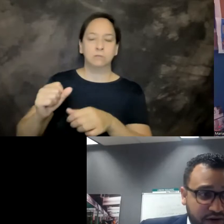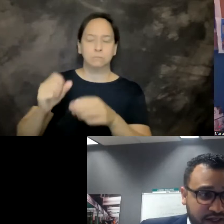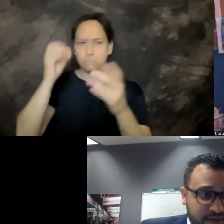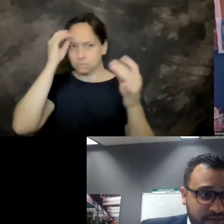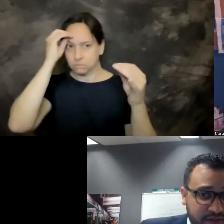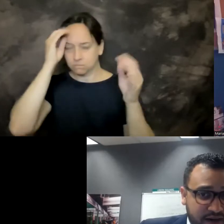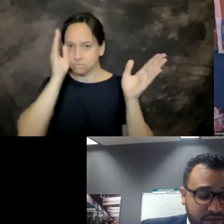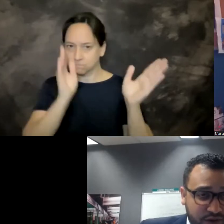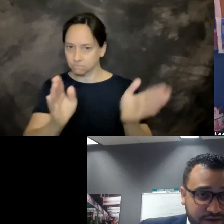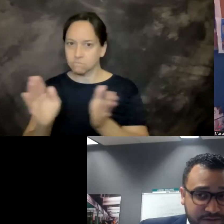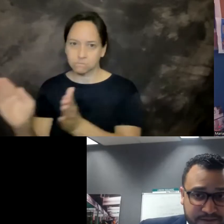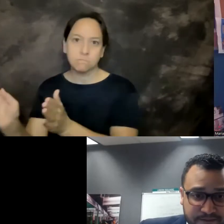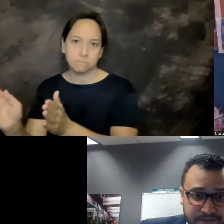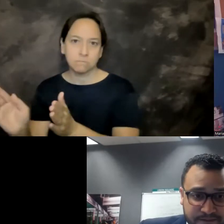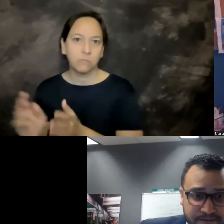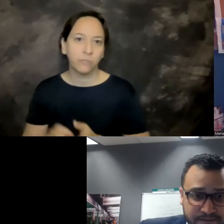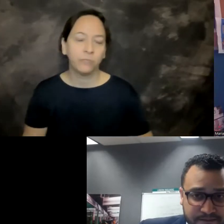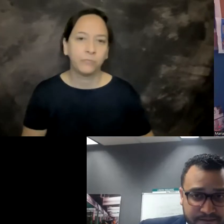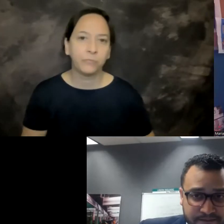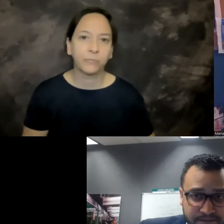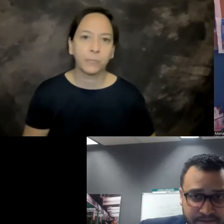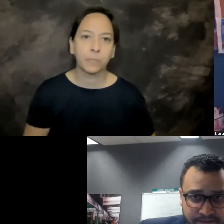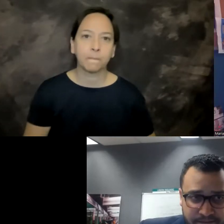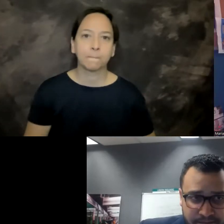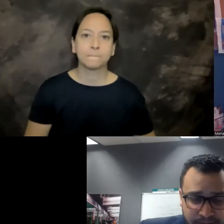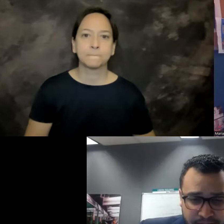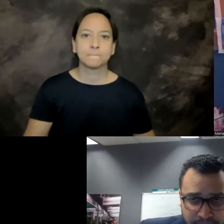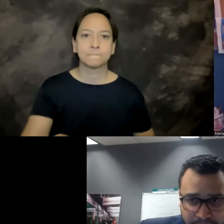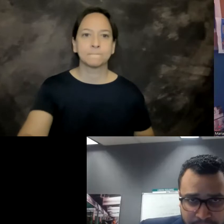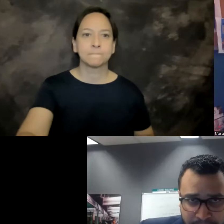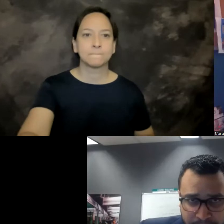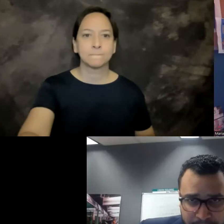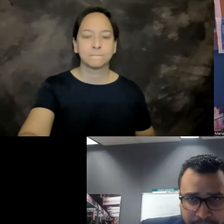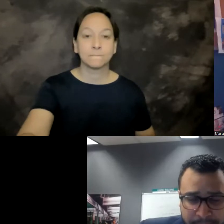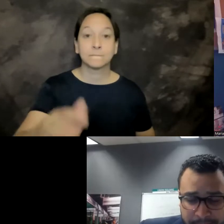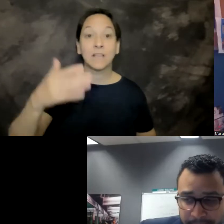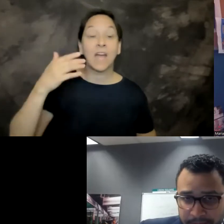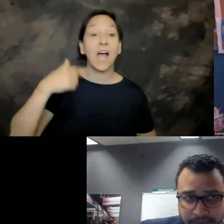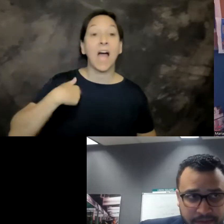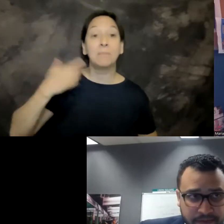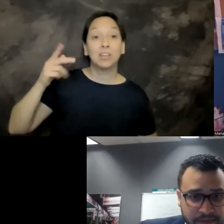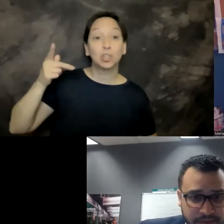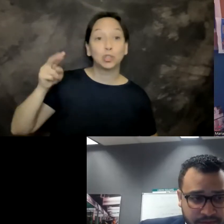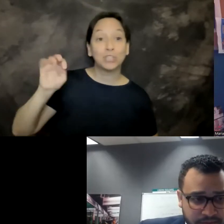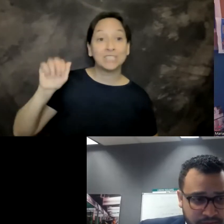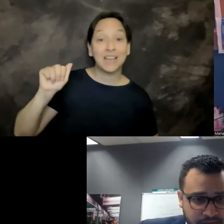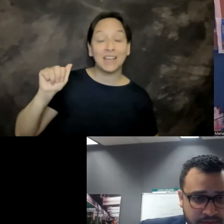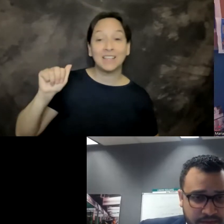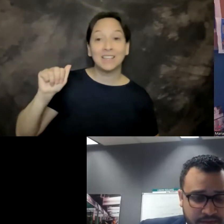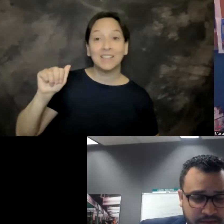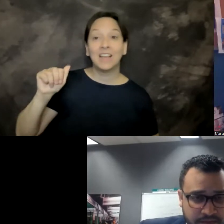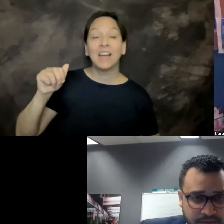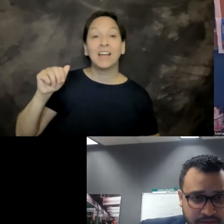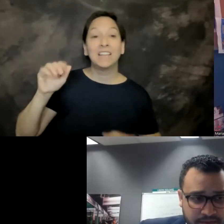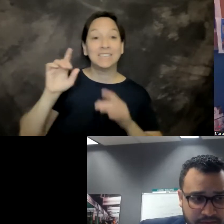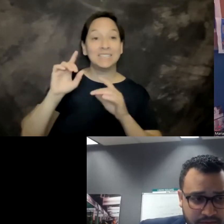prepared for this. And I can also add, Chief, hi, it's Kristen McCosh, I'm the Disability Commissioner. Thank you very